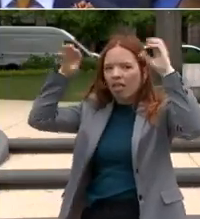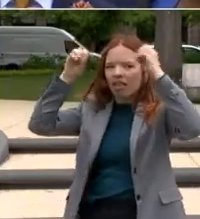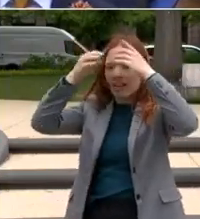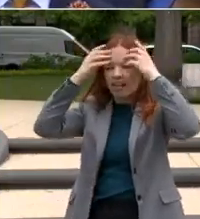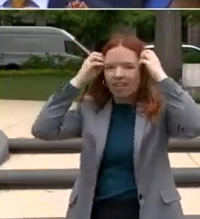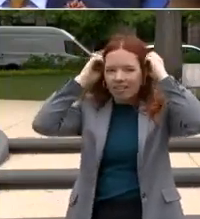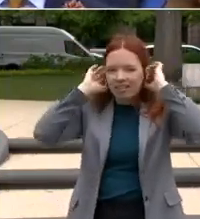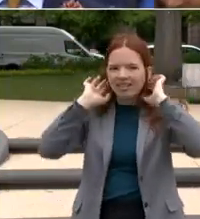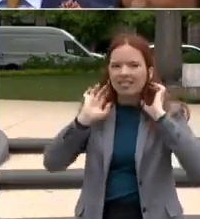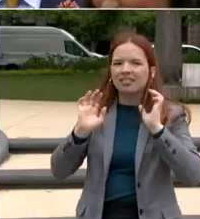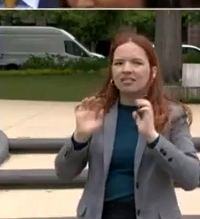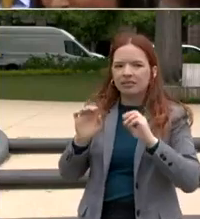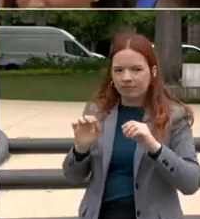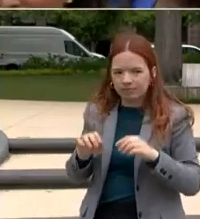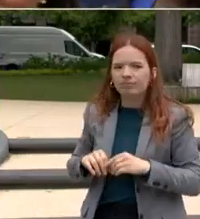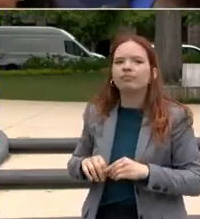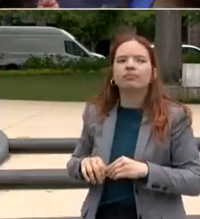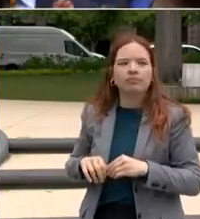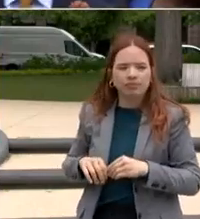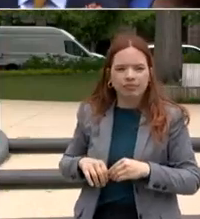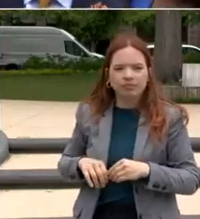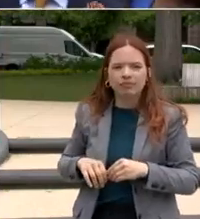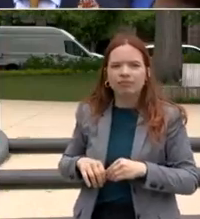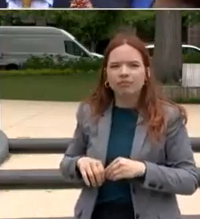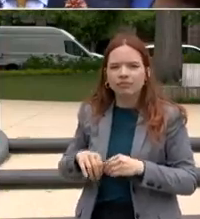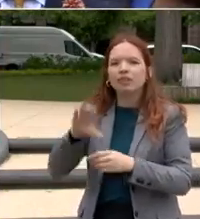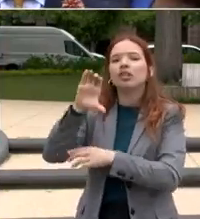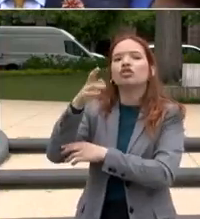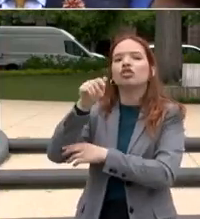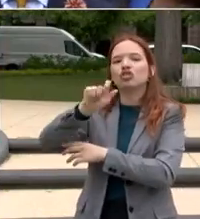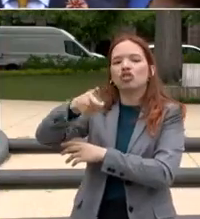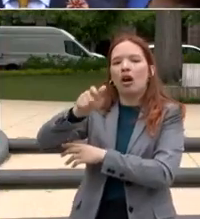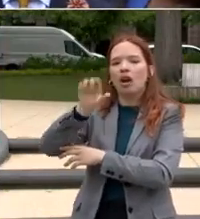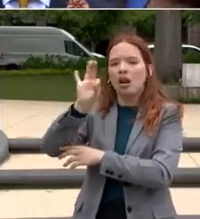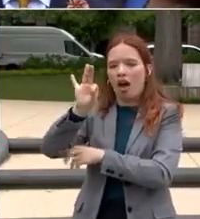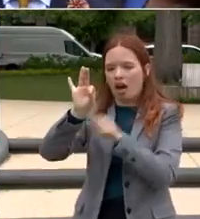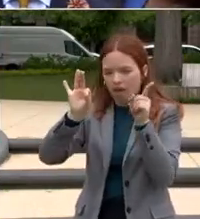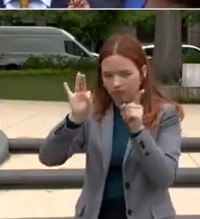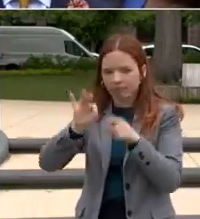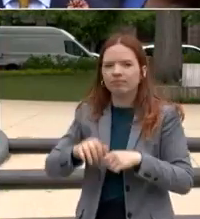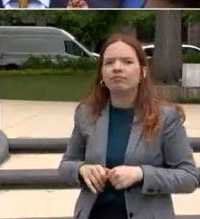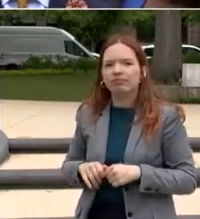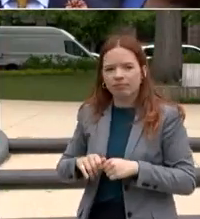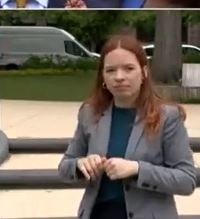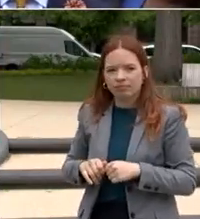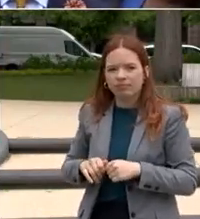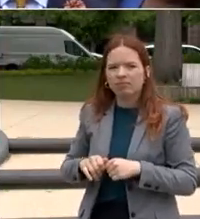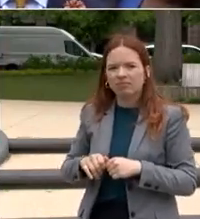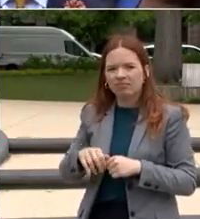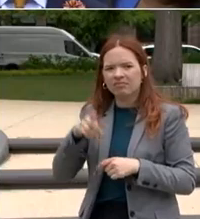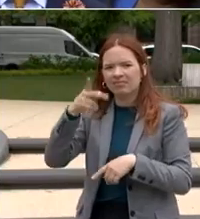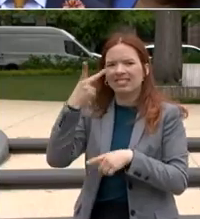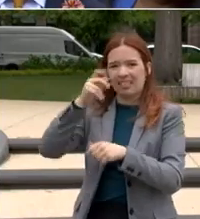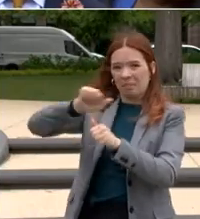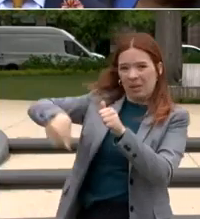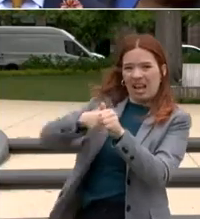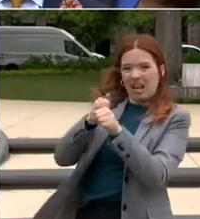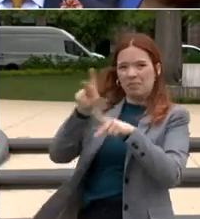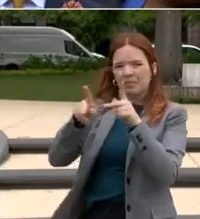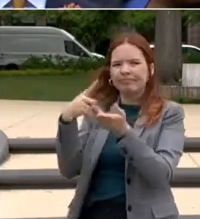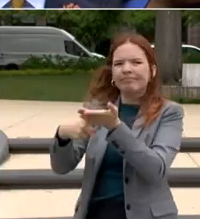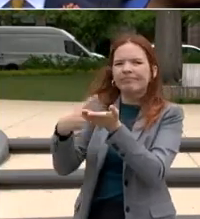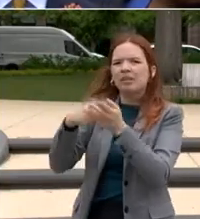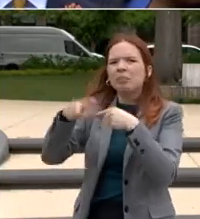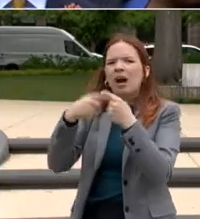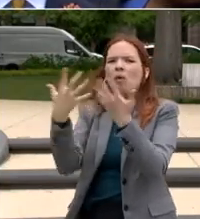9. Folks in the back of the press conference here holding up signs, Mayor Bowser saying that they want these bike lanes. The Washington Area Bicyclists Association is saying they